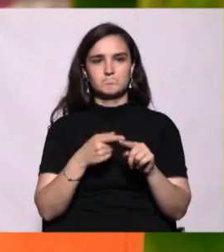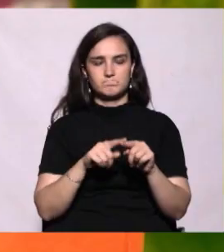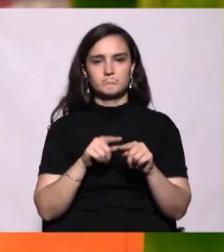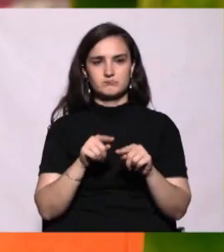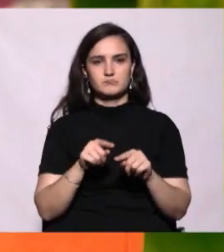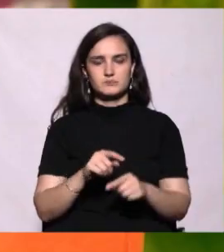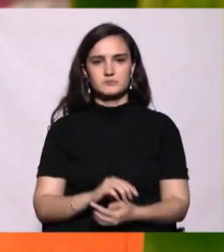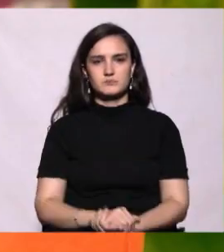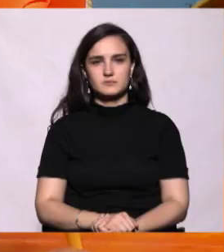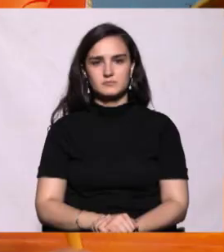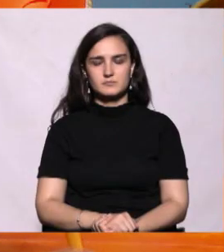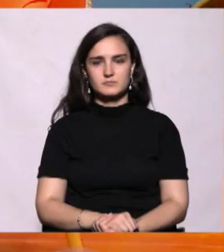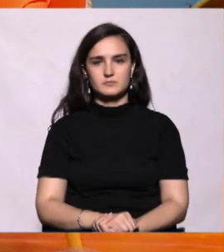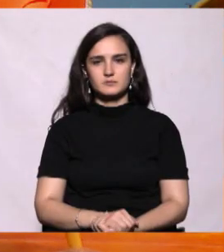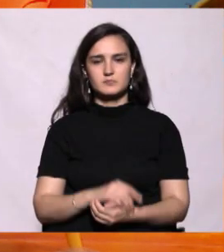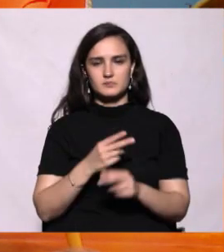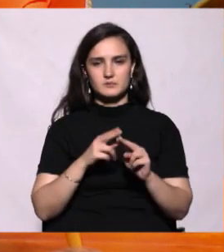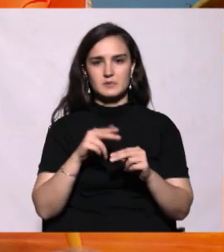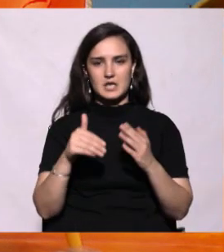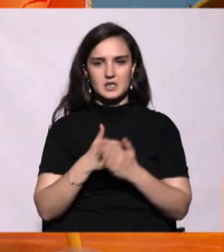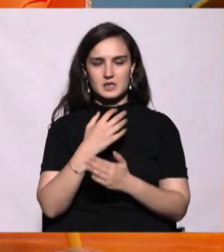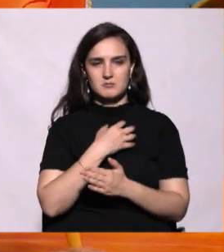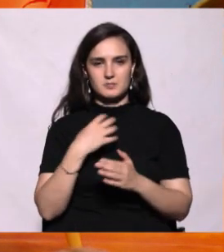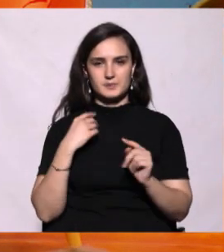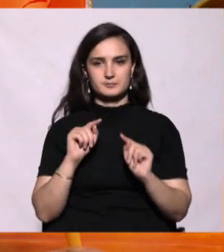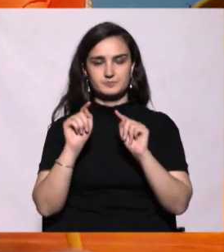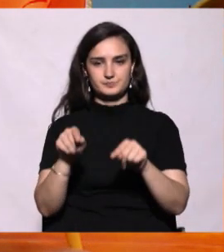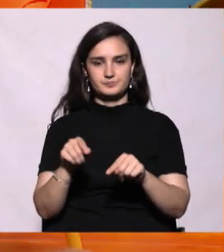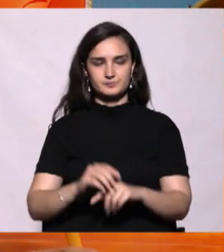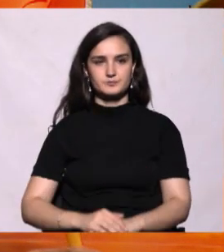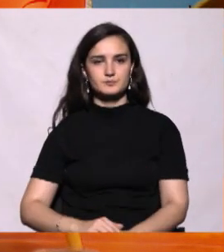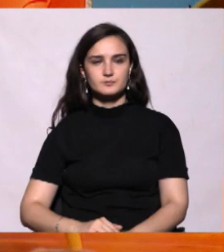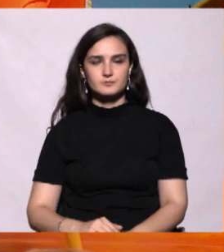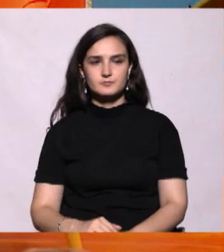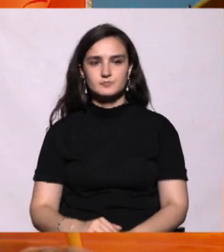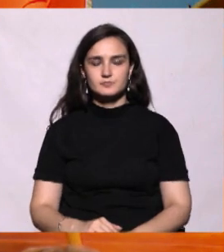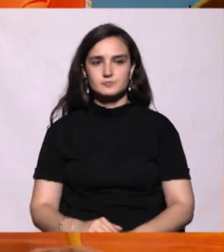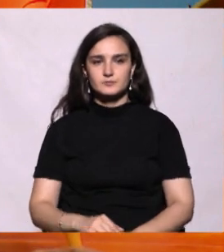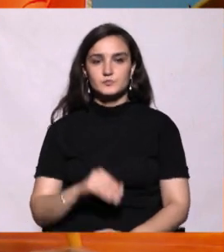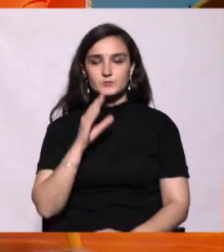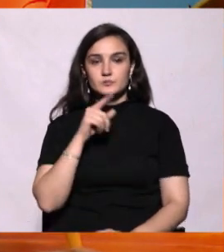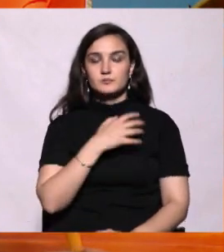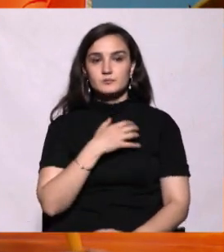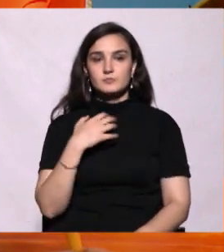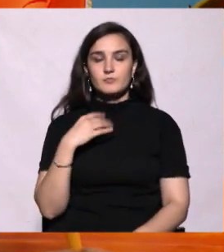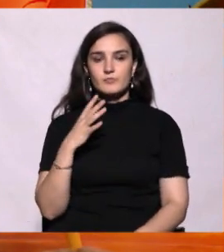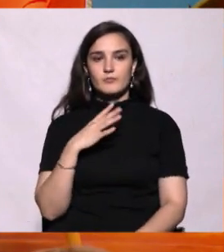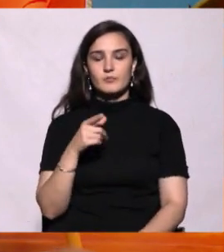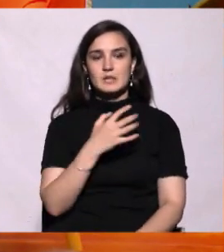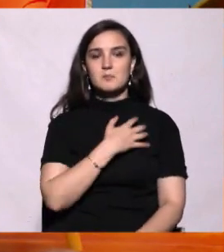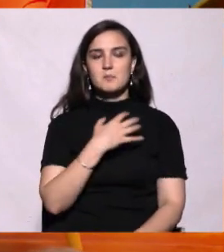out from the stone that makes him a new king. Now, once he is king, the kingdom